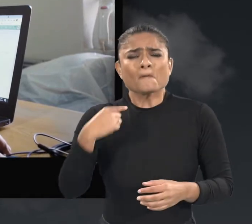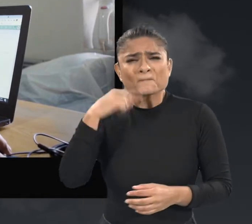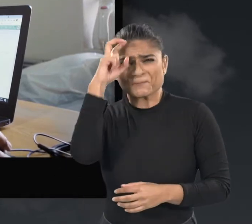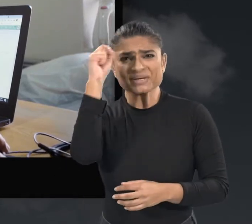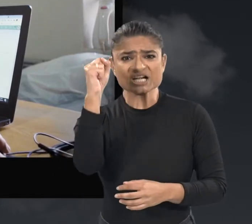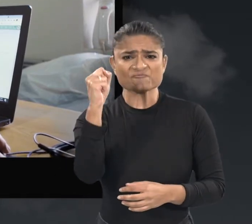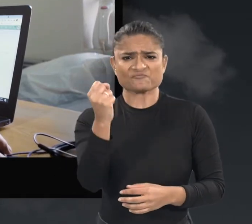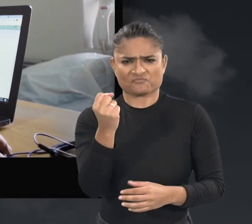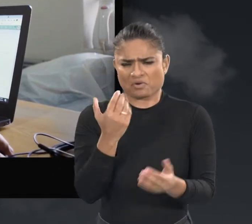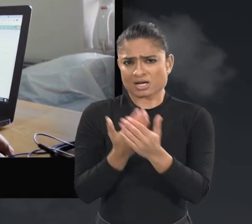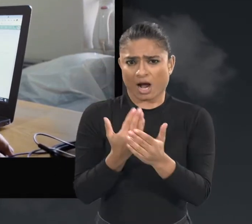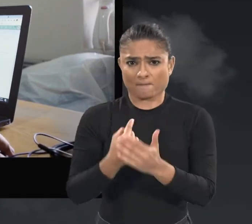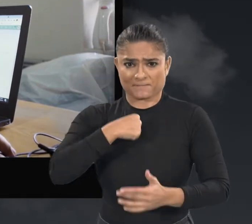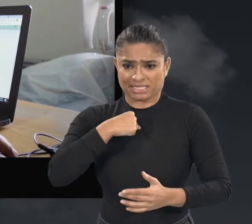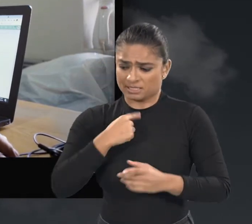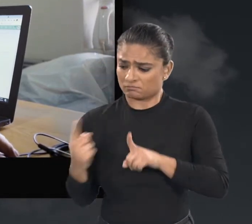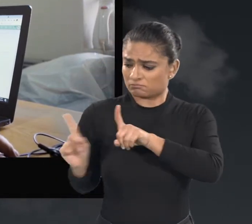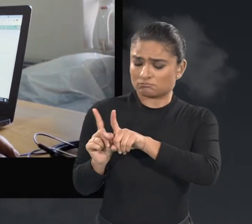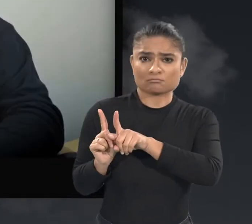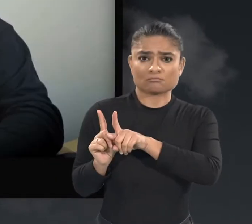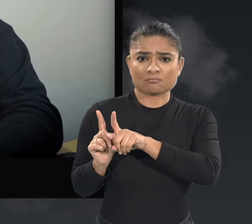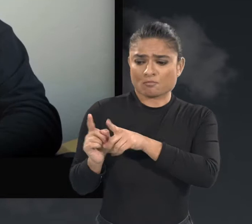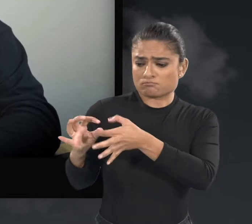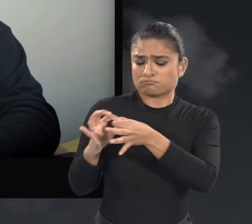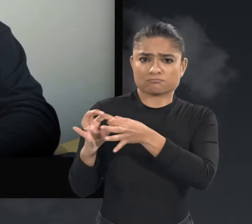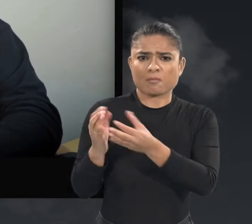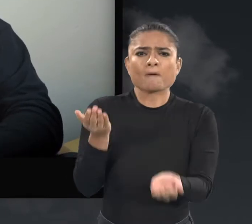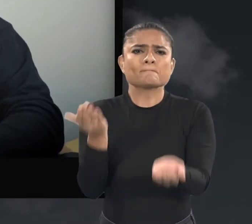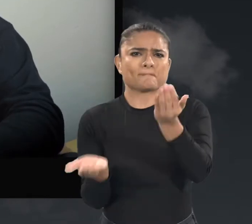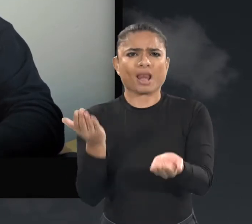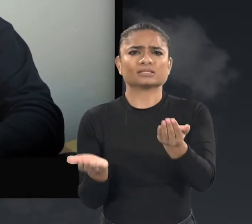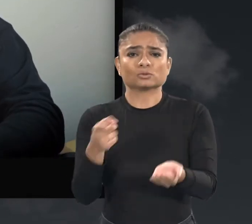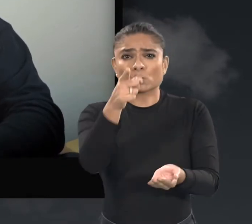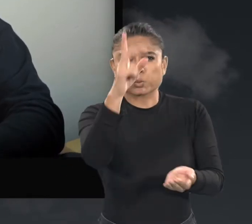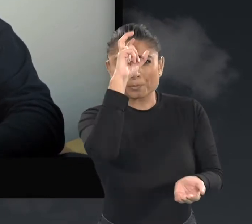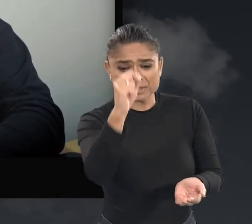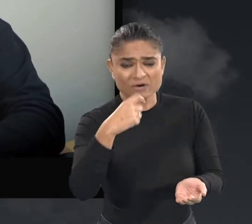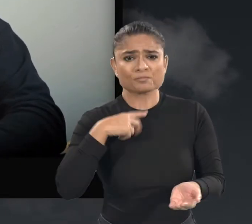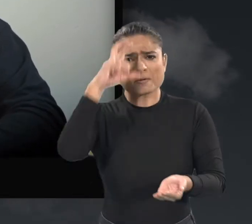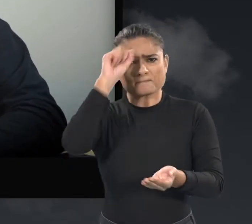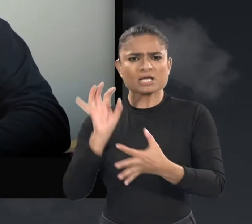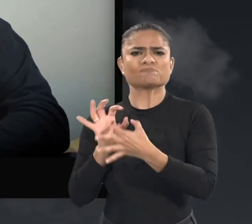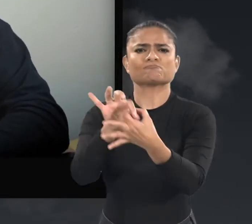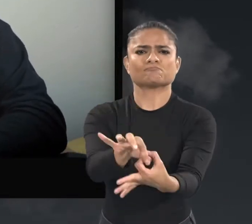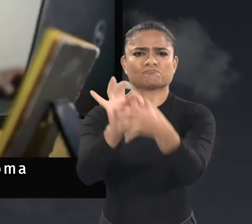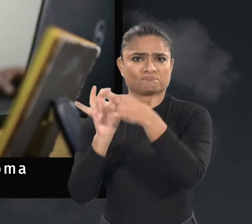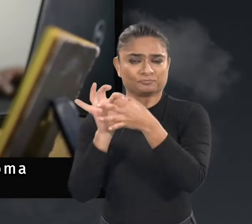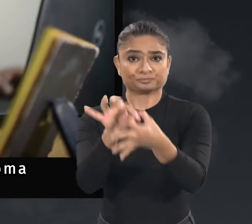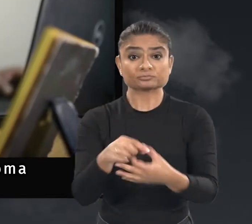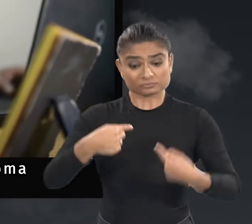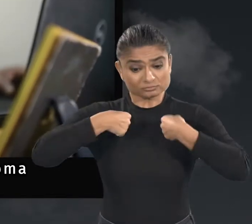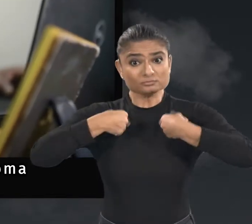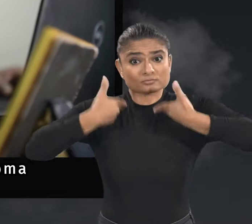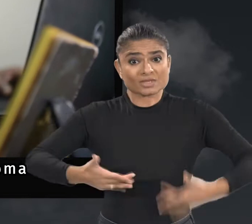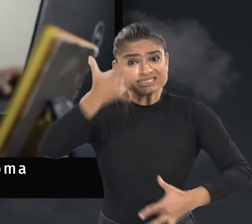I believe there can be a balance in terms of your belief. What do you believe in? In